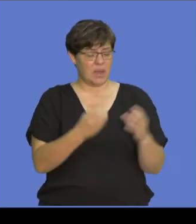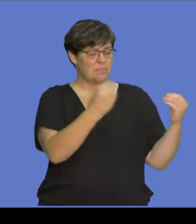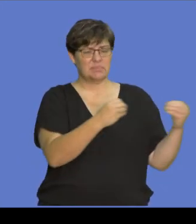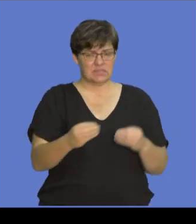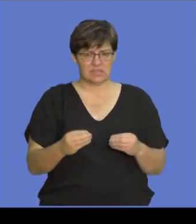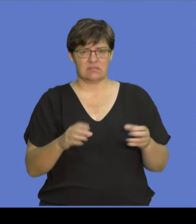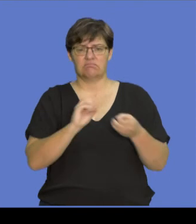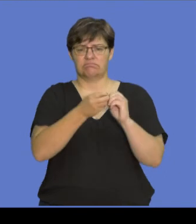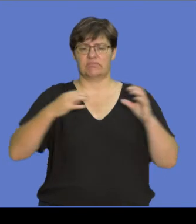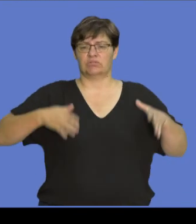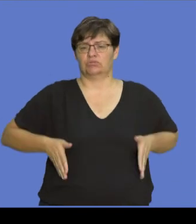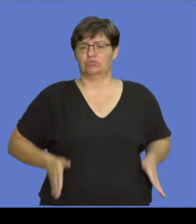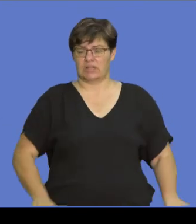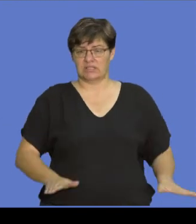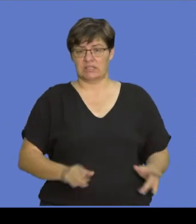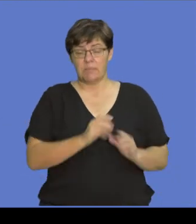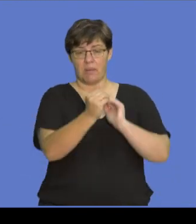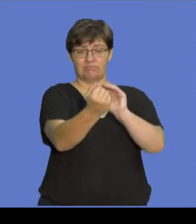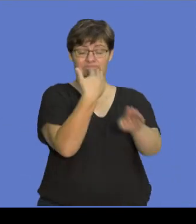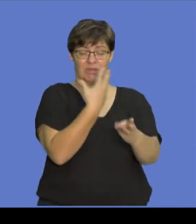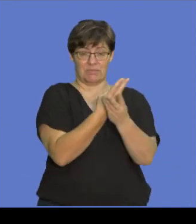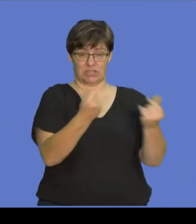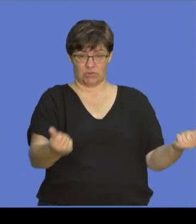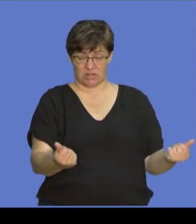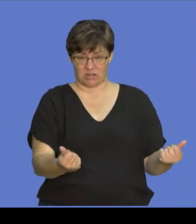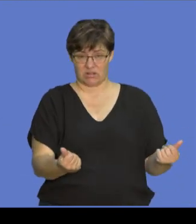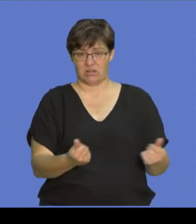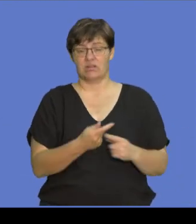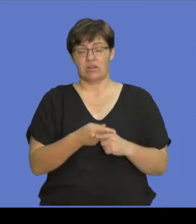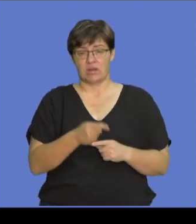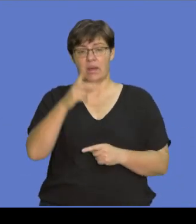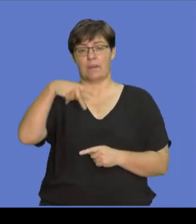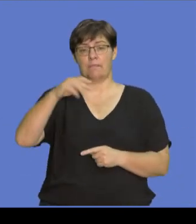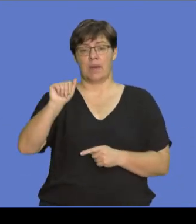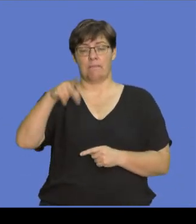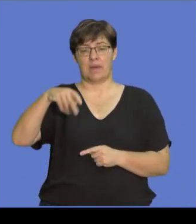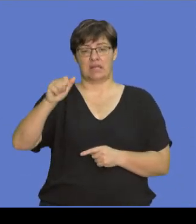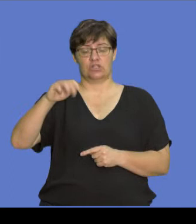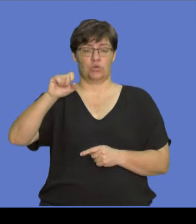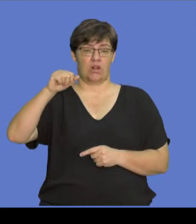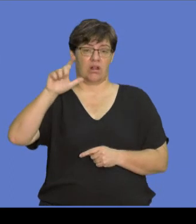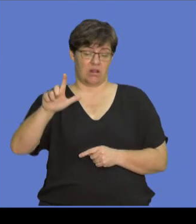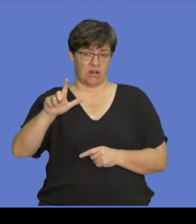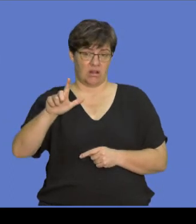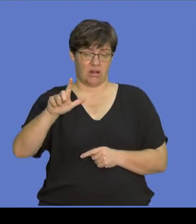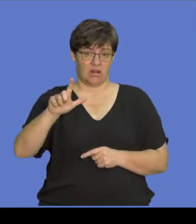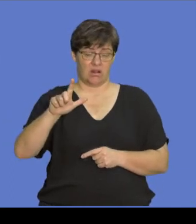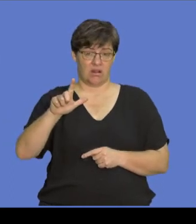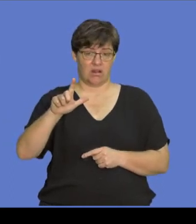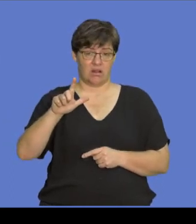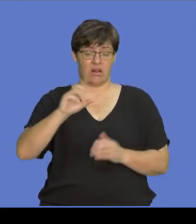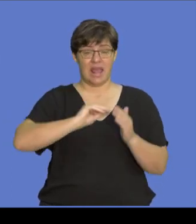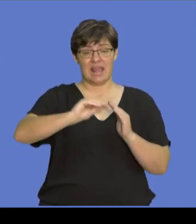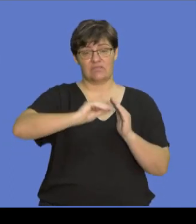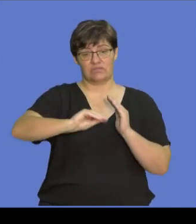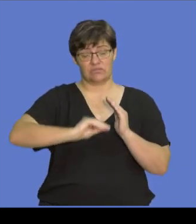dresses using imported fabric. They use the Perpetual Inventory system. Okay, now this is important. This